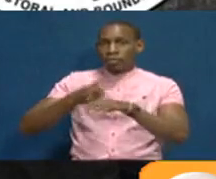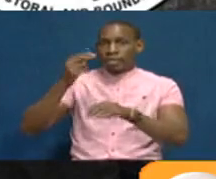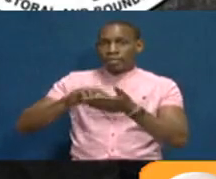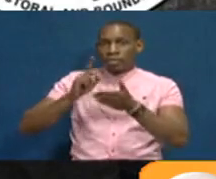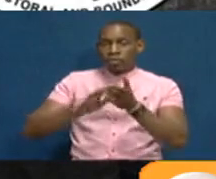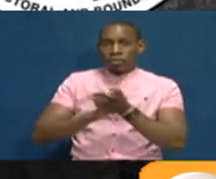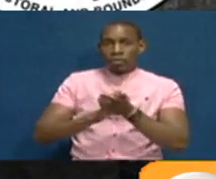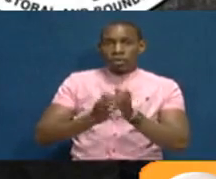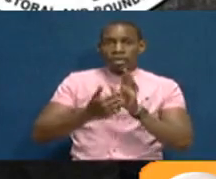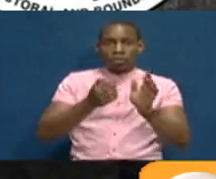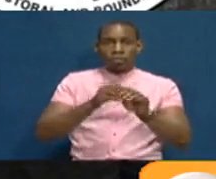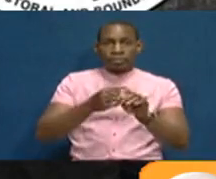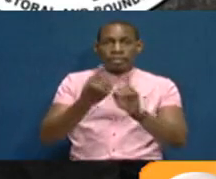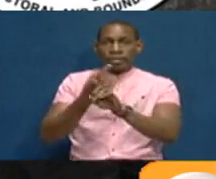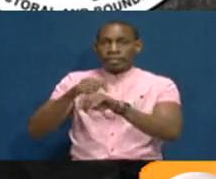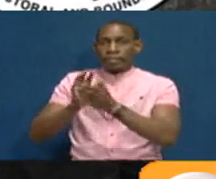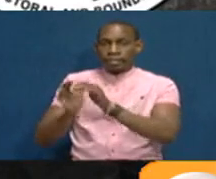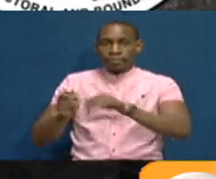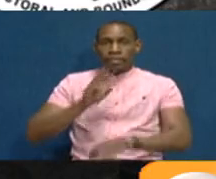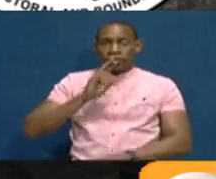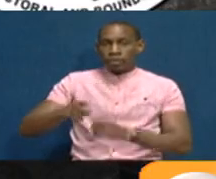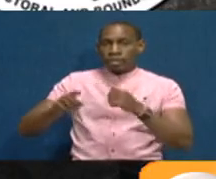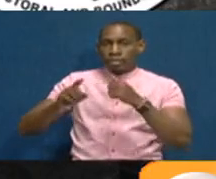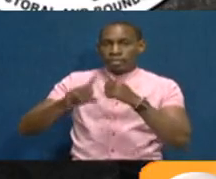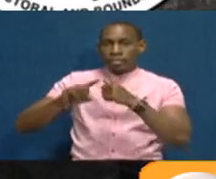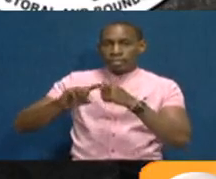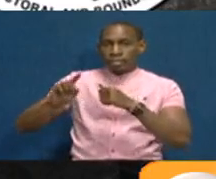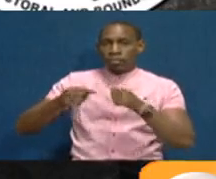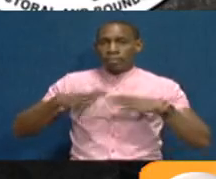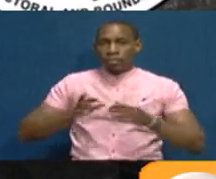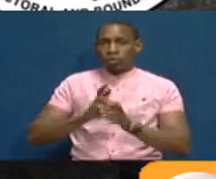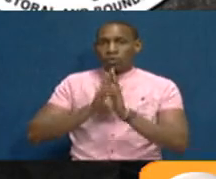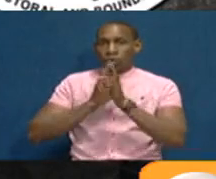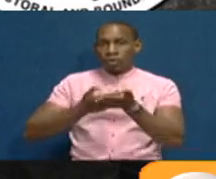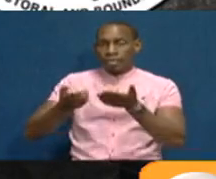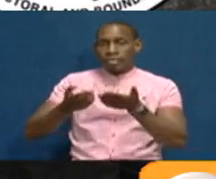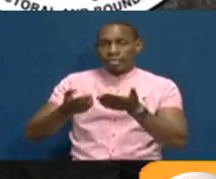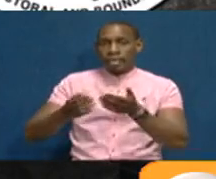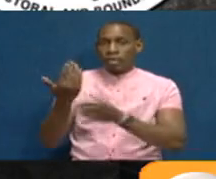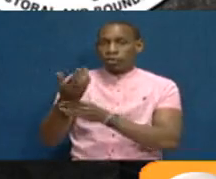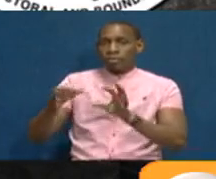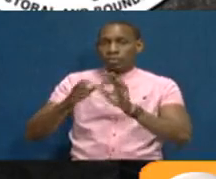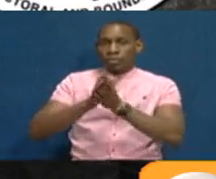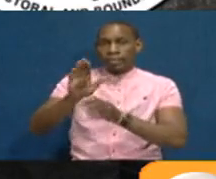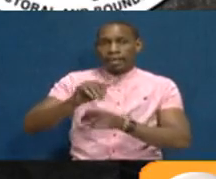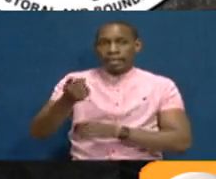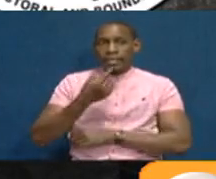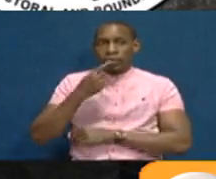they're appearing multiple times. Over 226,000 persons registered with documents not belonging to them, while